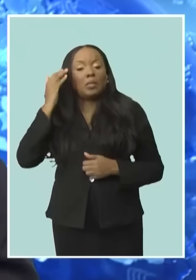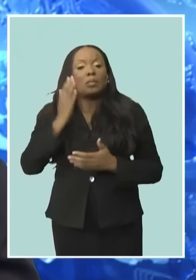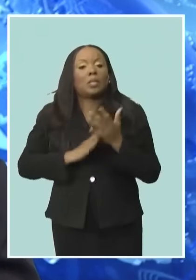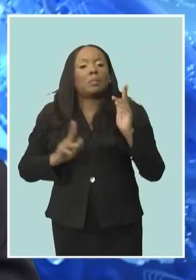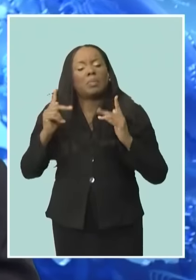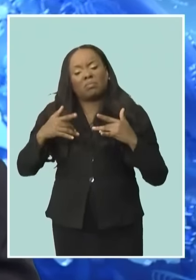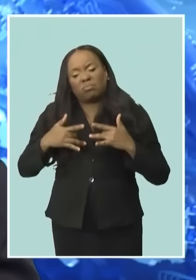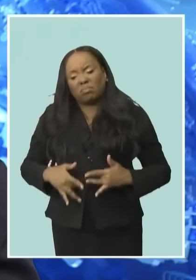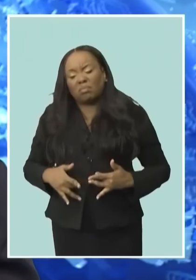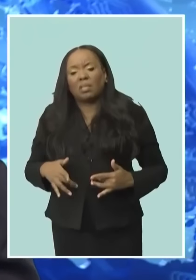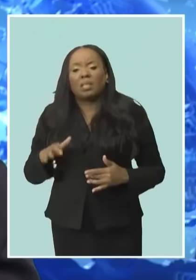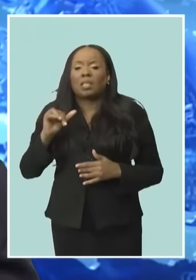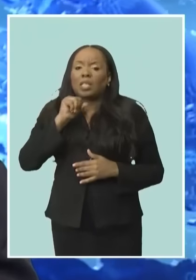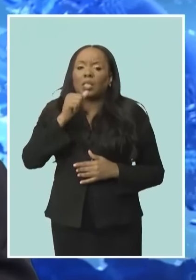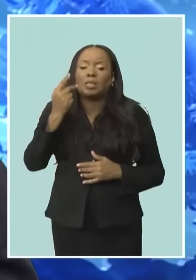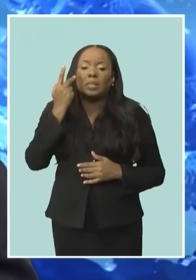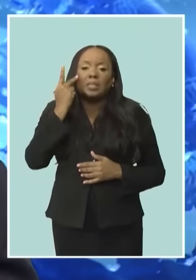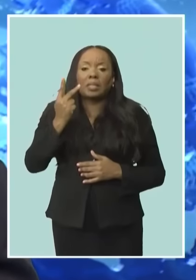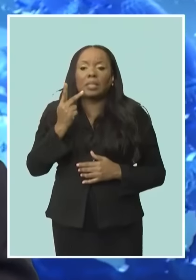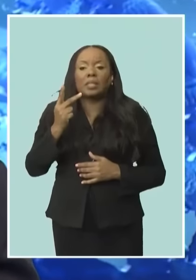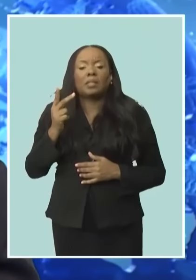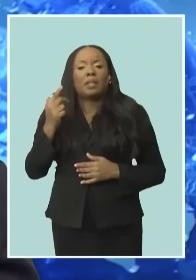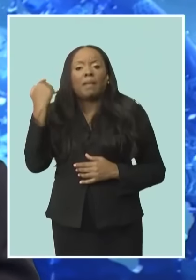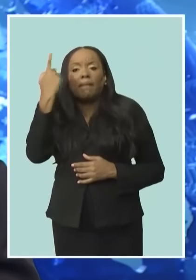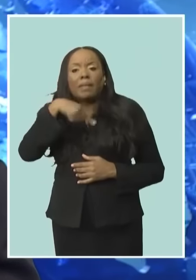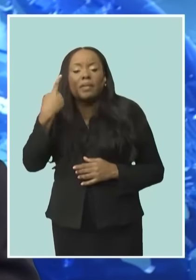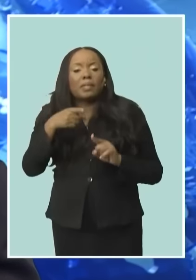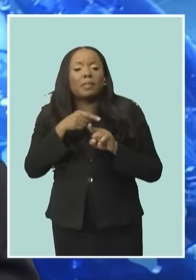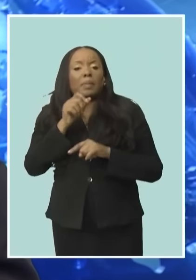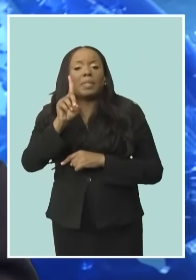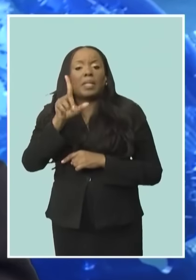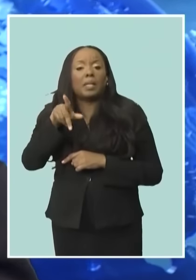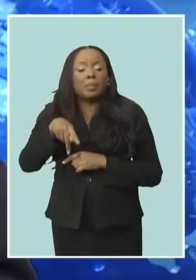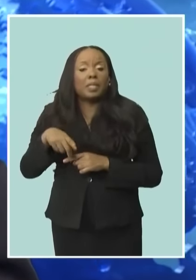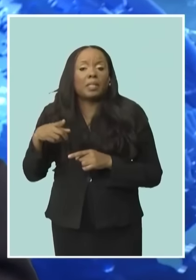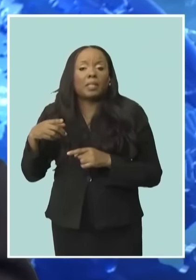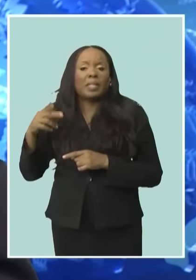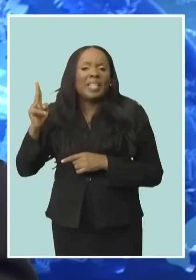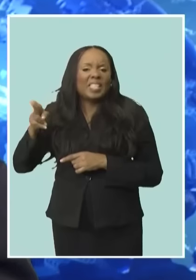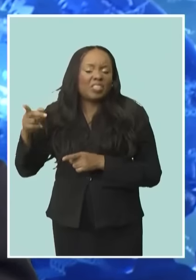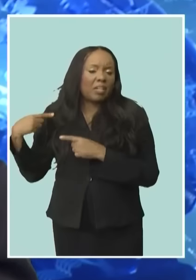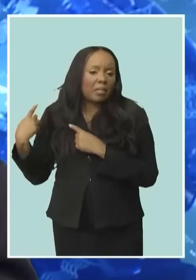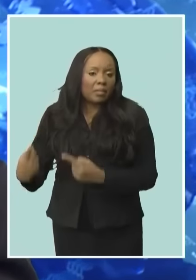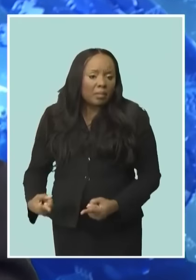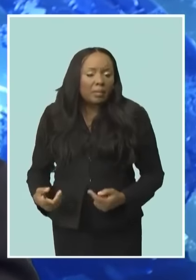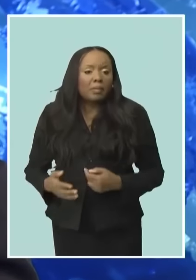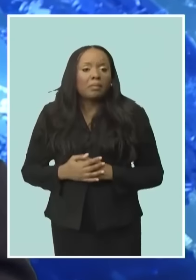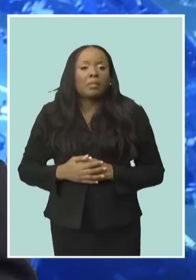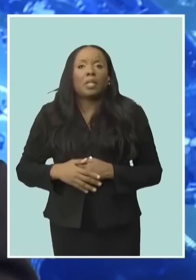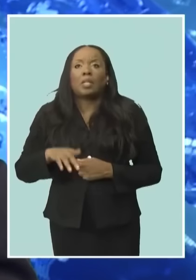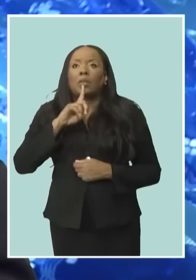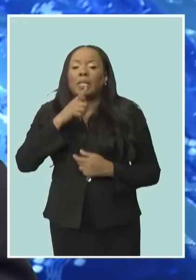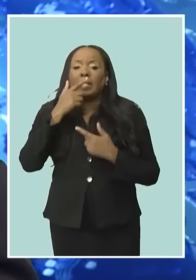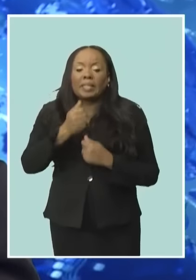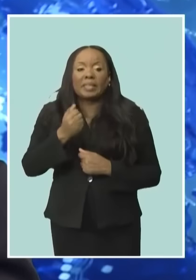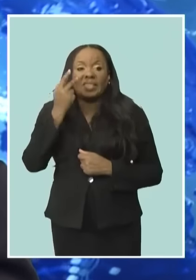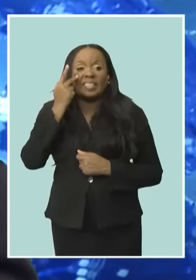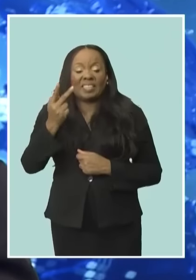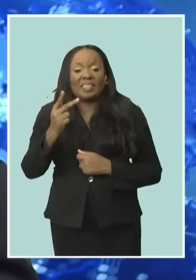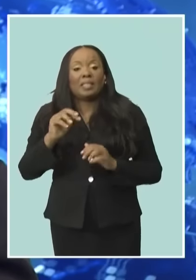last. Certainly some of the faces that we've associated were not there. So I think there's a level of interest in knowing how he will perform as leader of